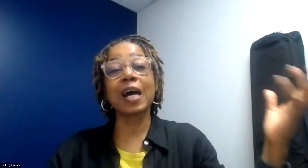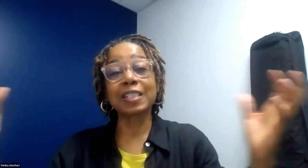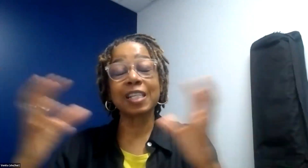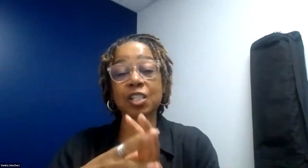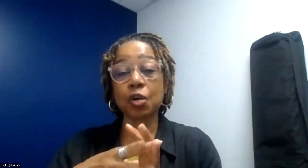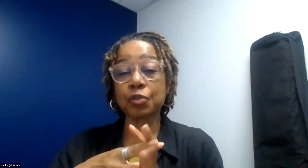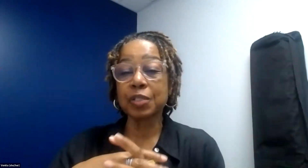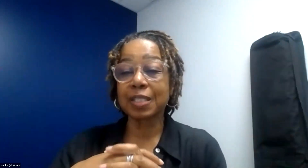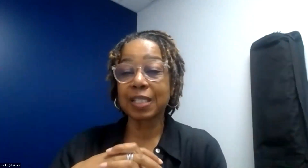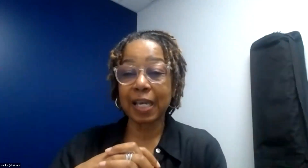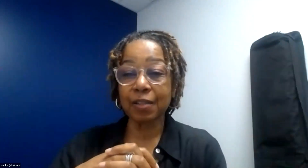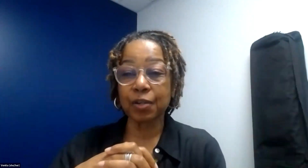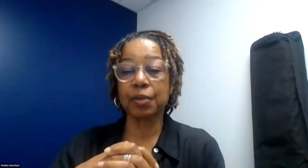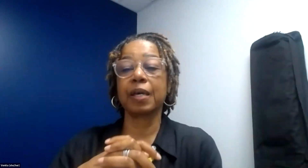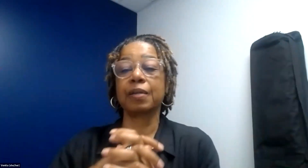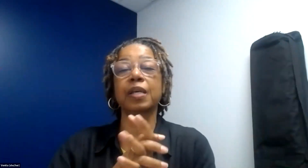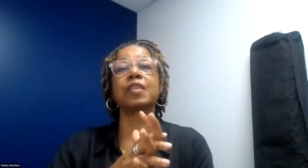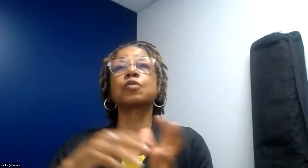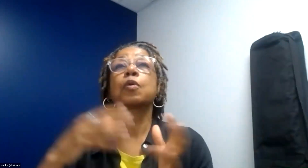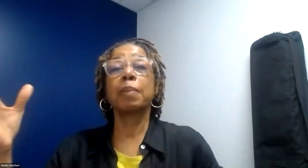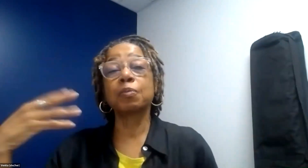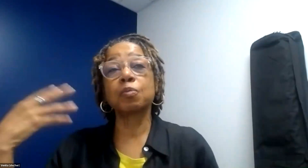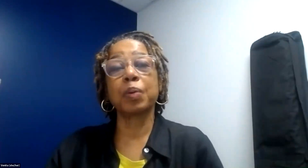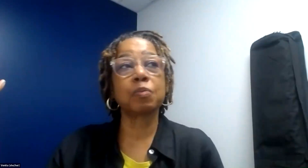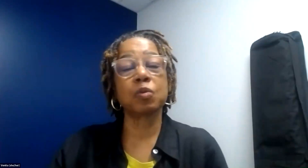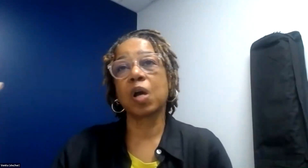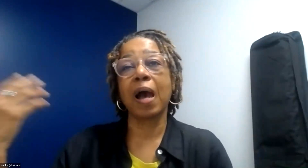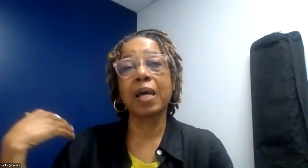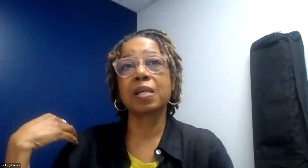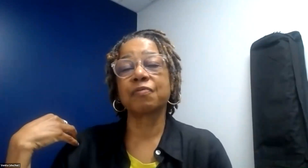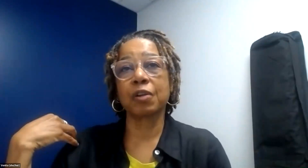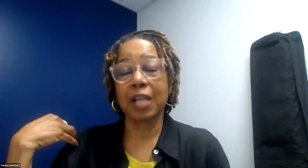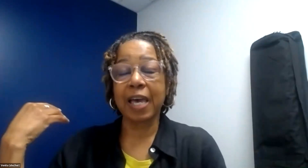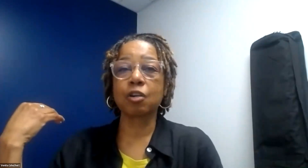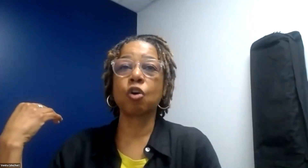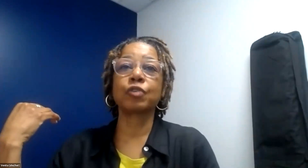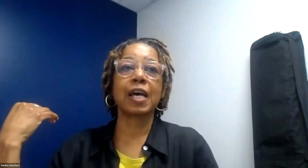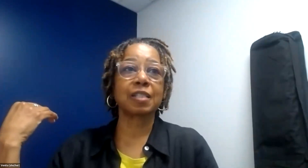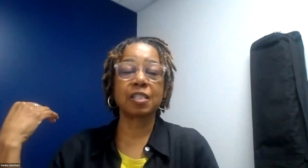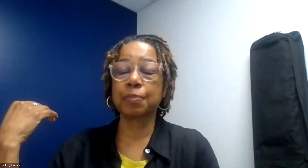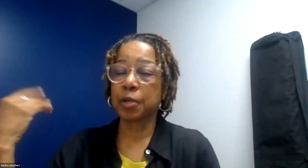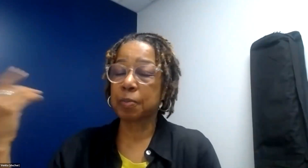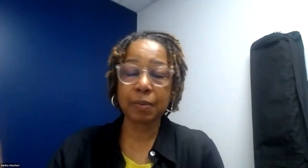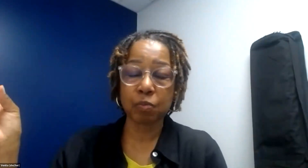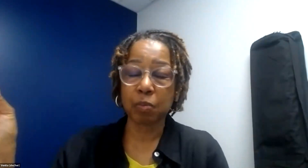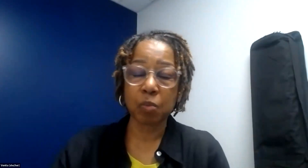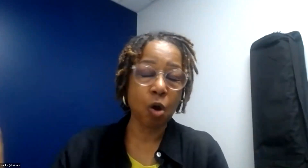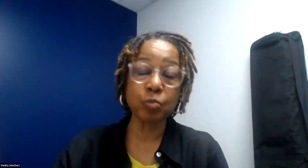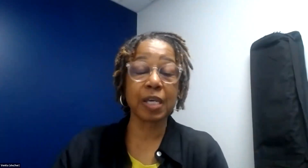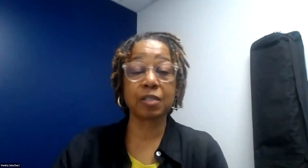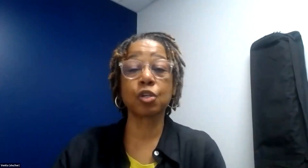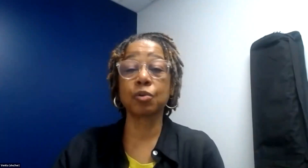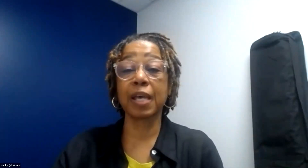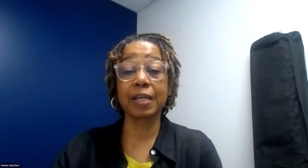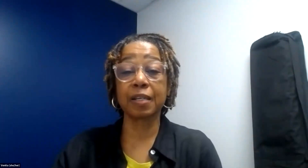So we got a chance to go through this together and things, but I felt like I had COVID last December and my